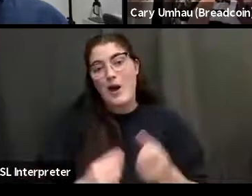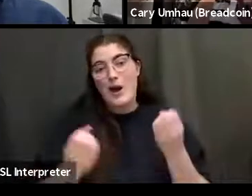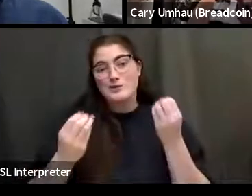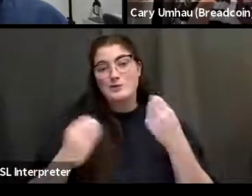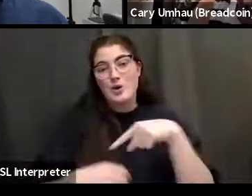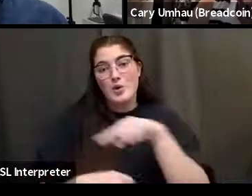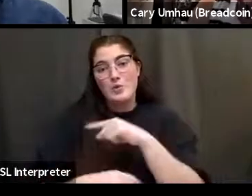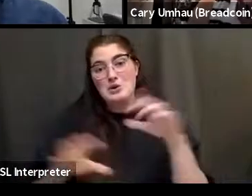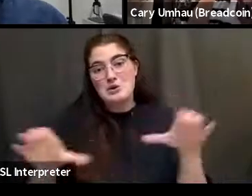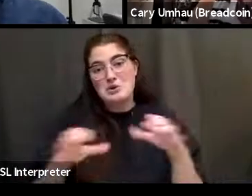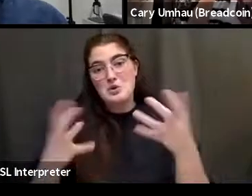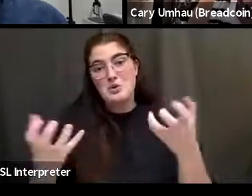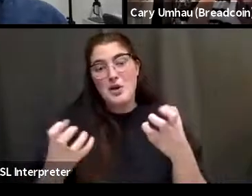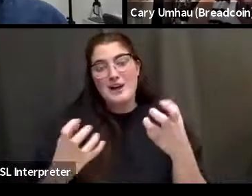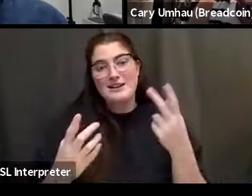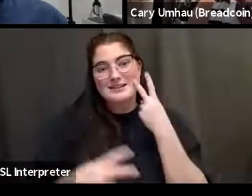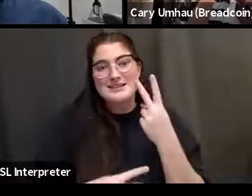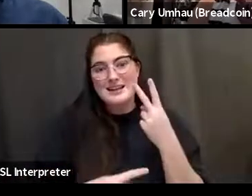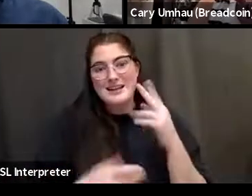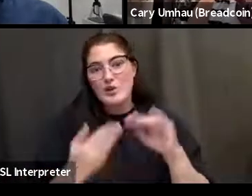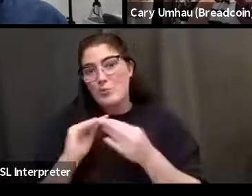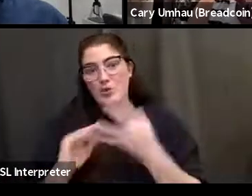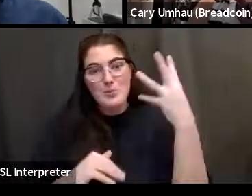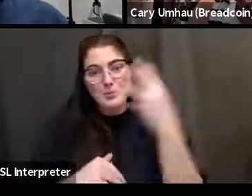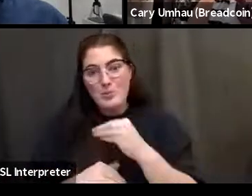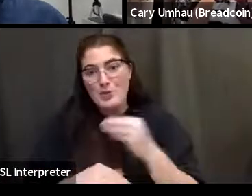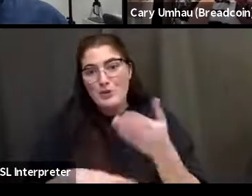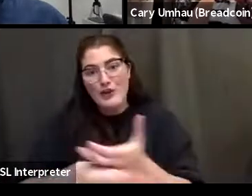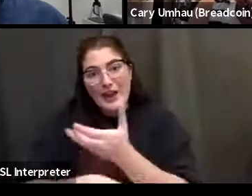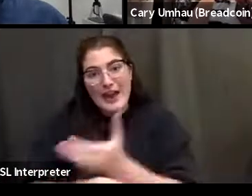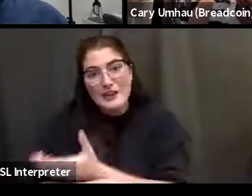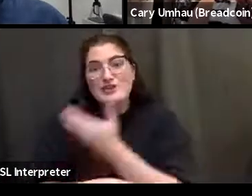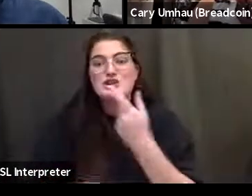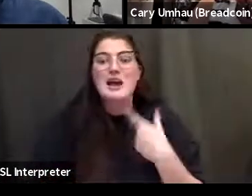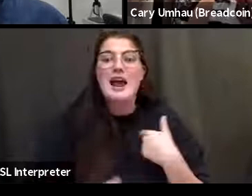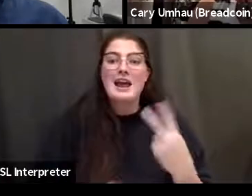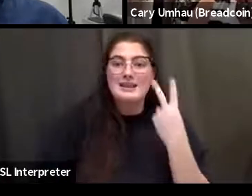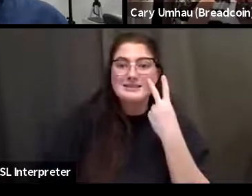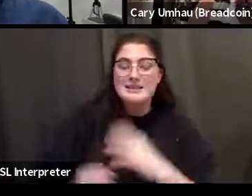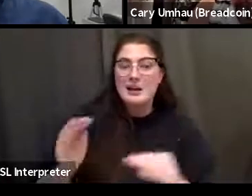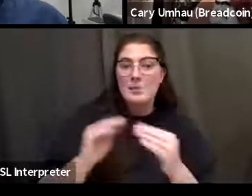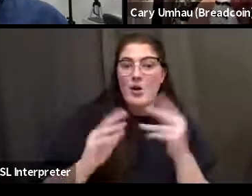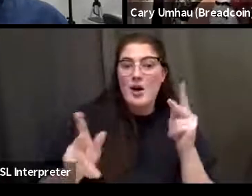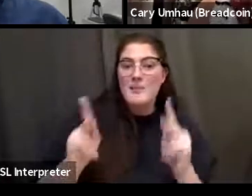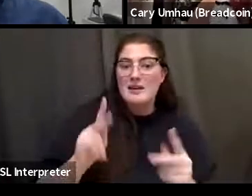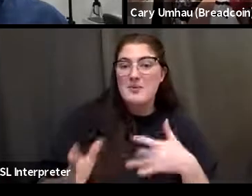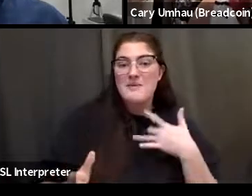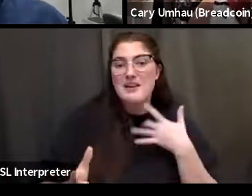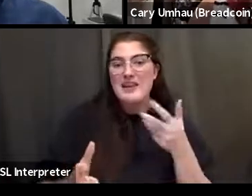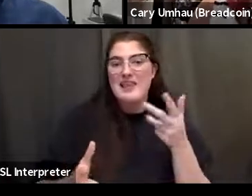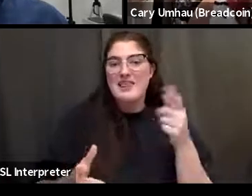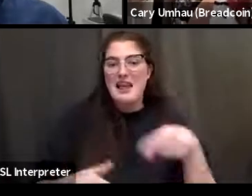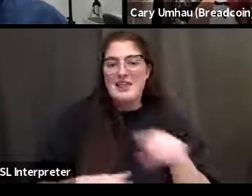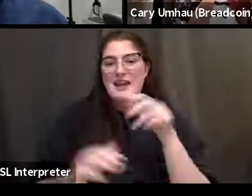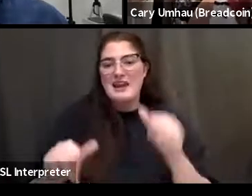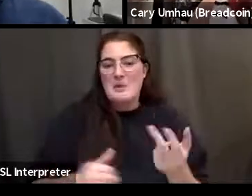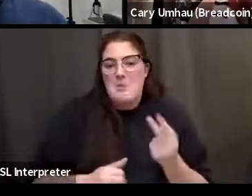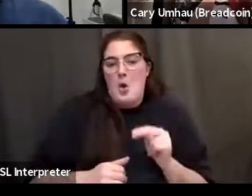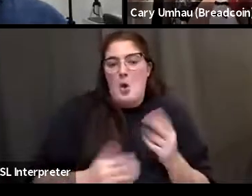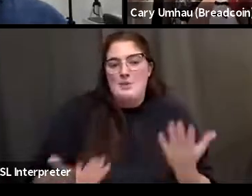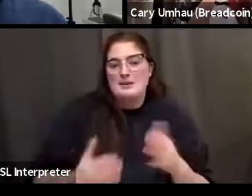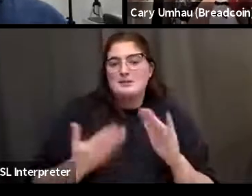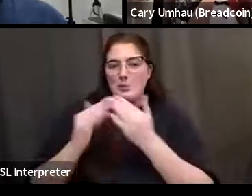see the community beautification, and we do want to see more people feeling like they can take ownership. So I appreciate